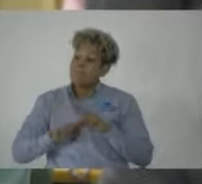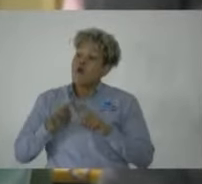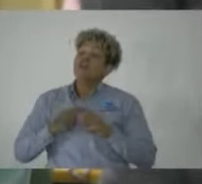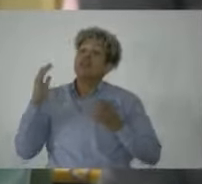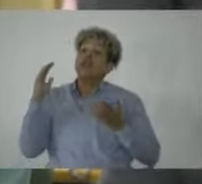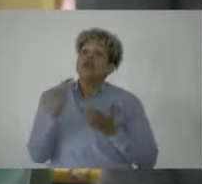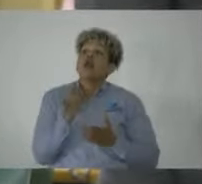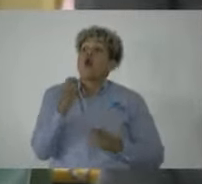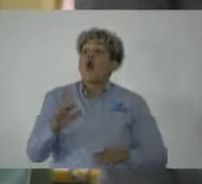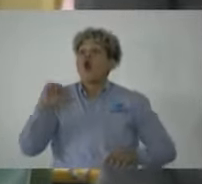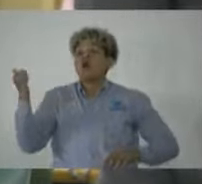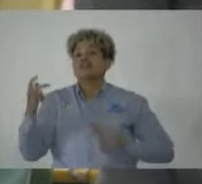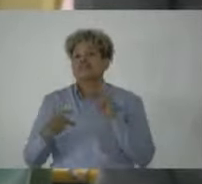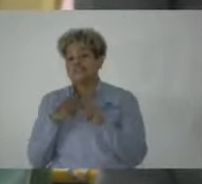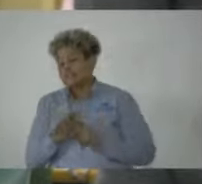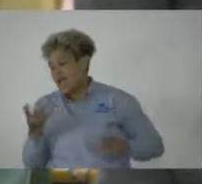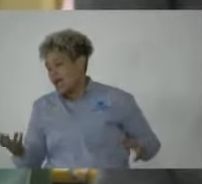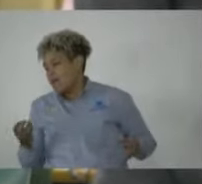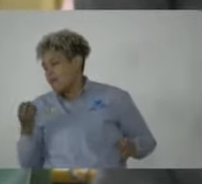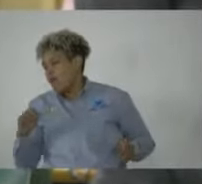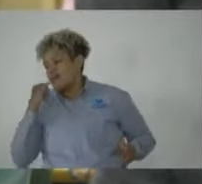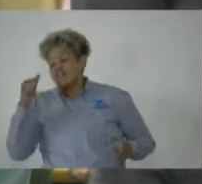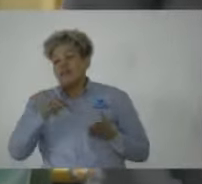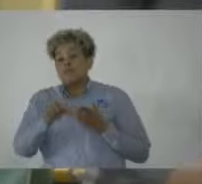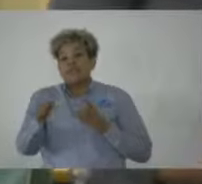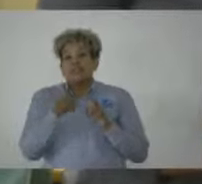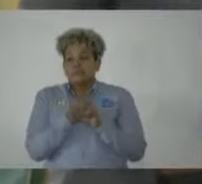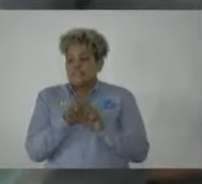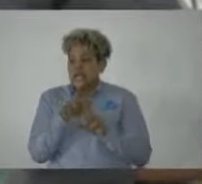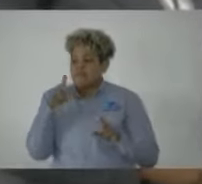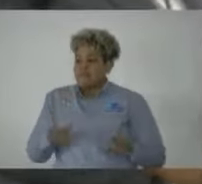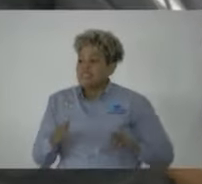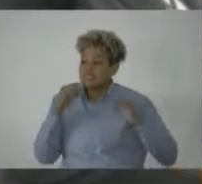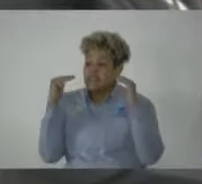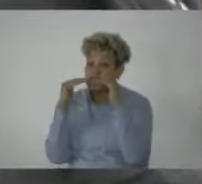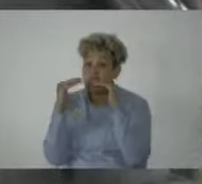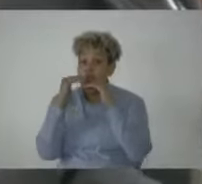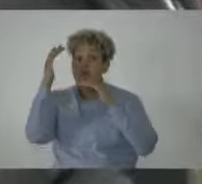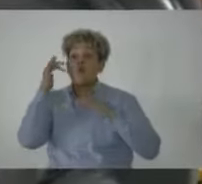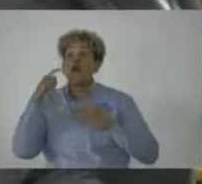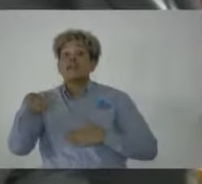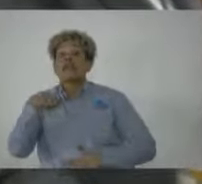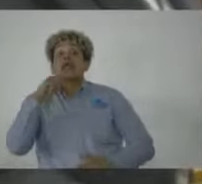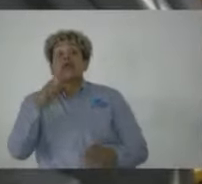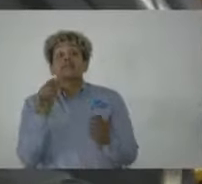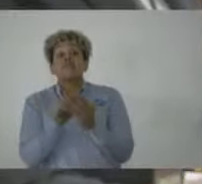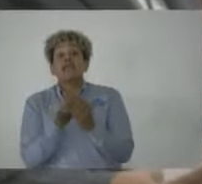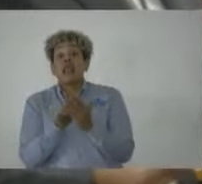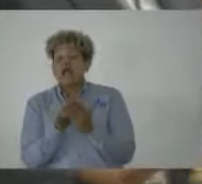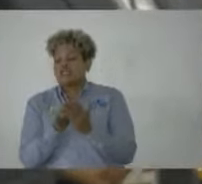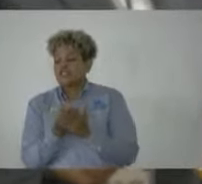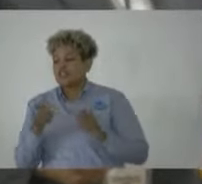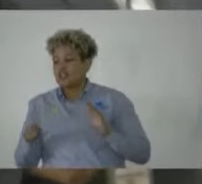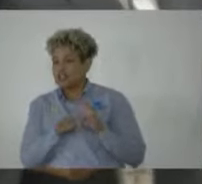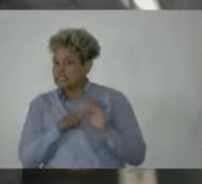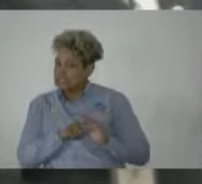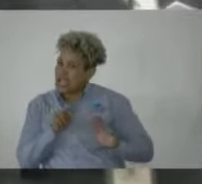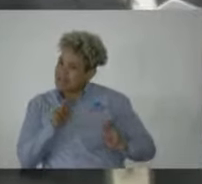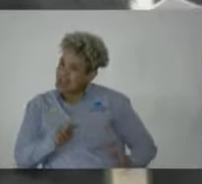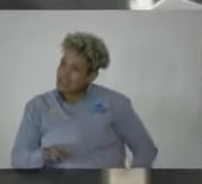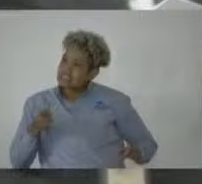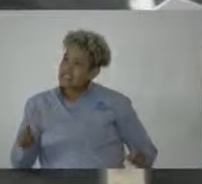or other kinds of deductions, or if they pay themselves. This is fair because they are at a financial disadvantage